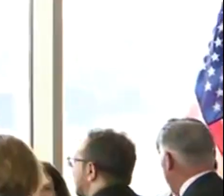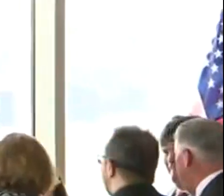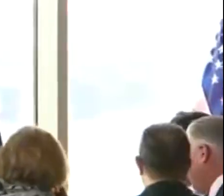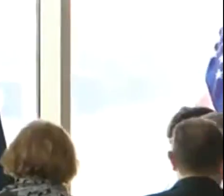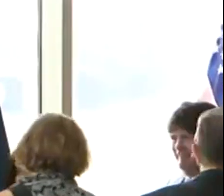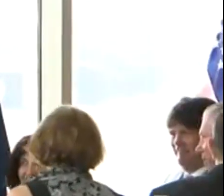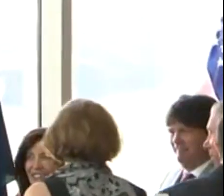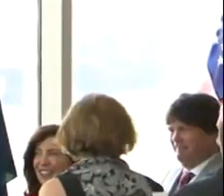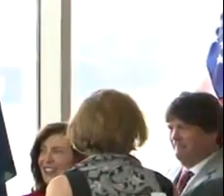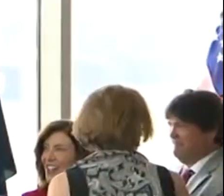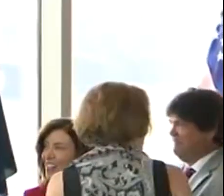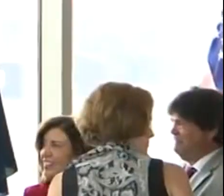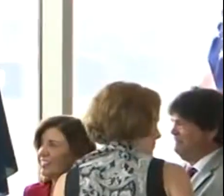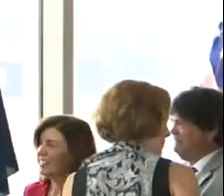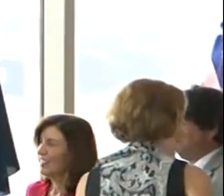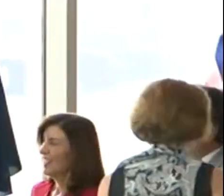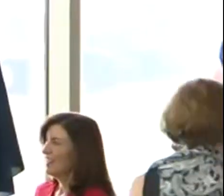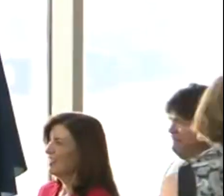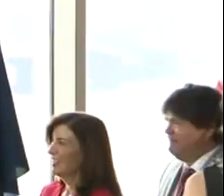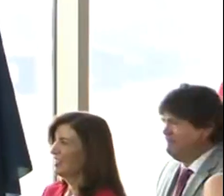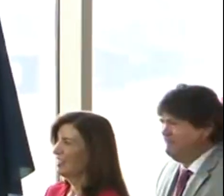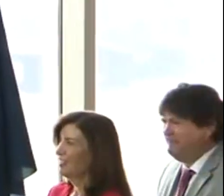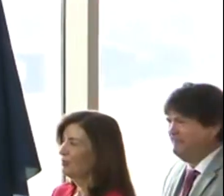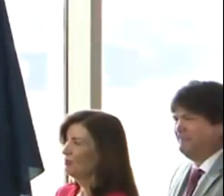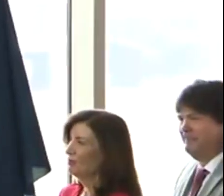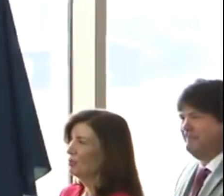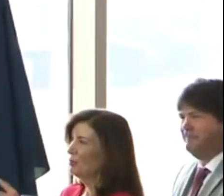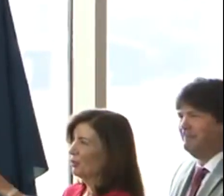Tim, you're going to be the lucky contestant.